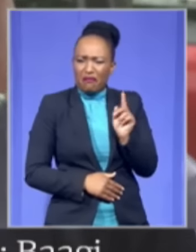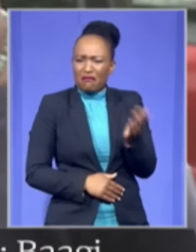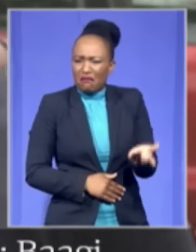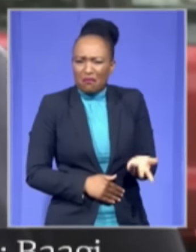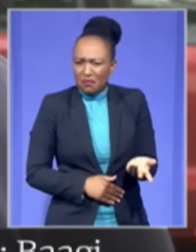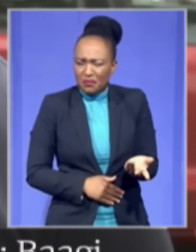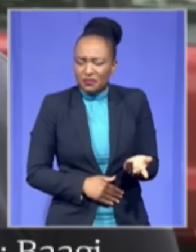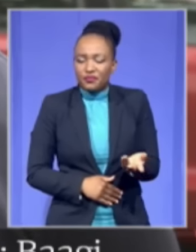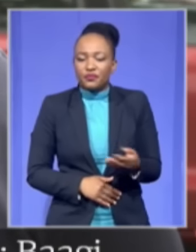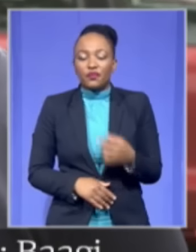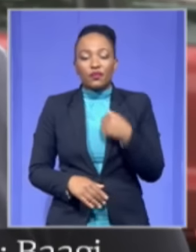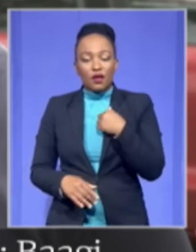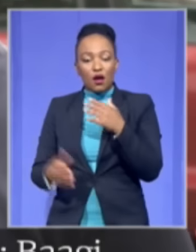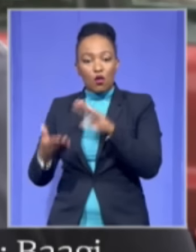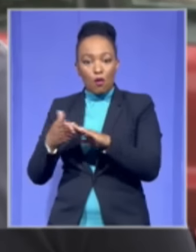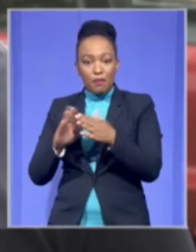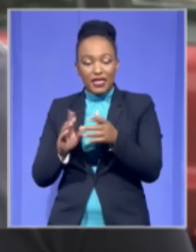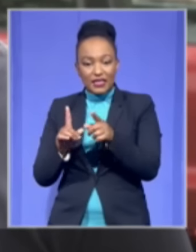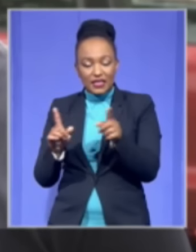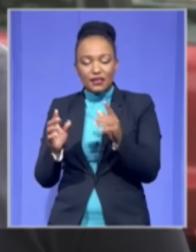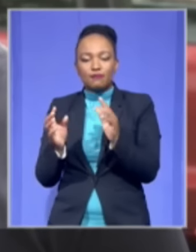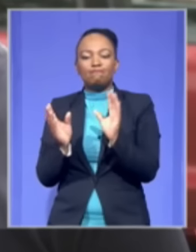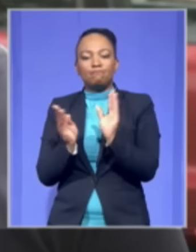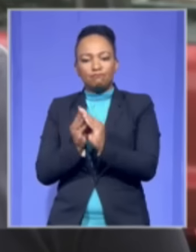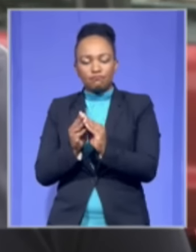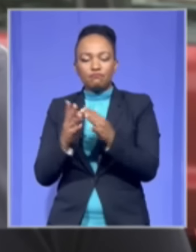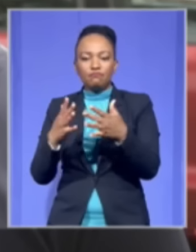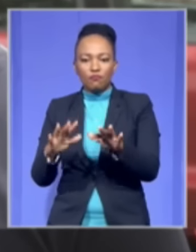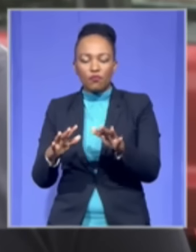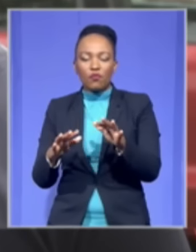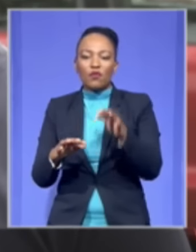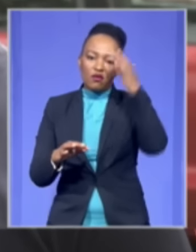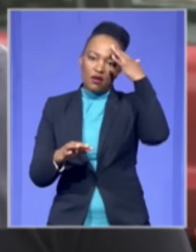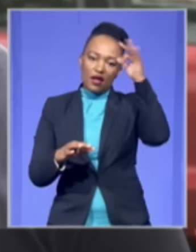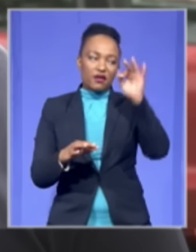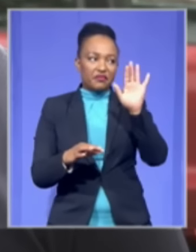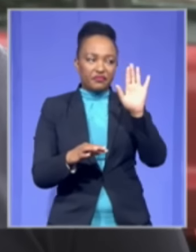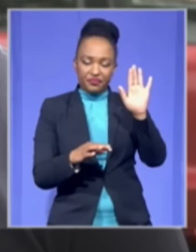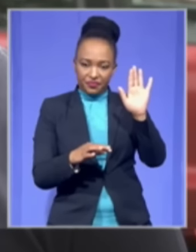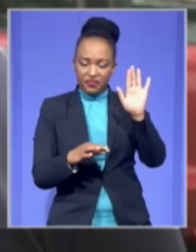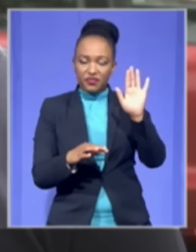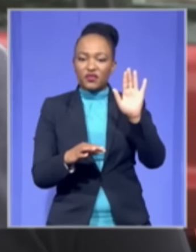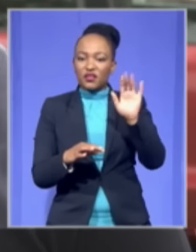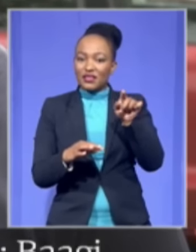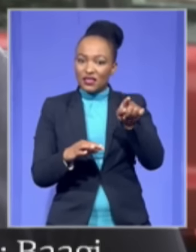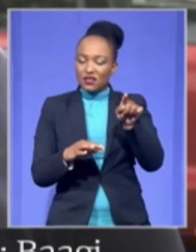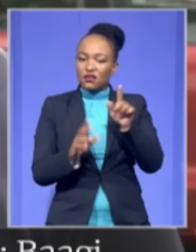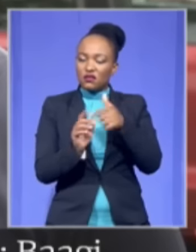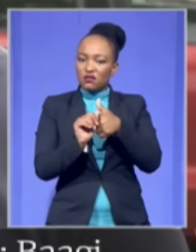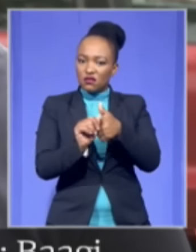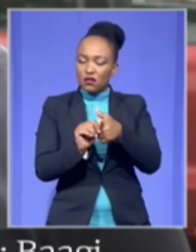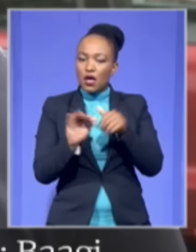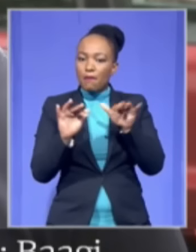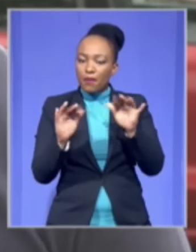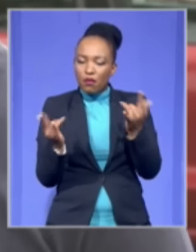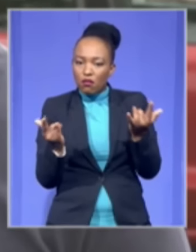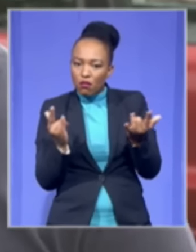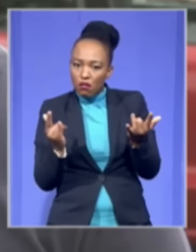re le community re ne re kopane le batho ba governmente ho latella di vendors le di